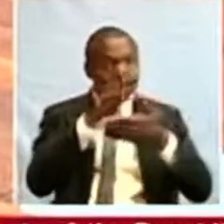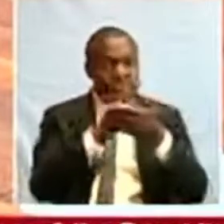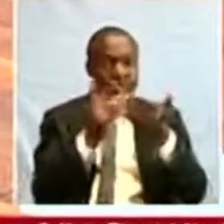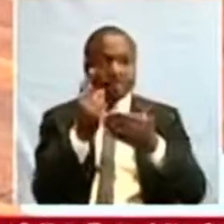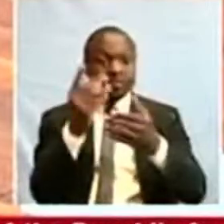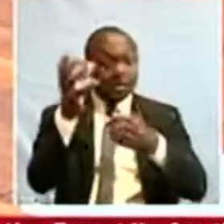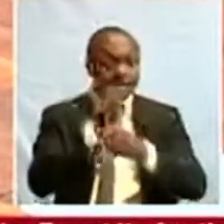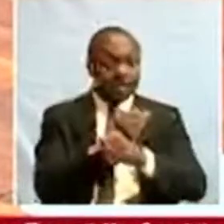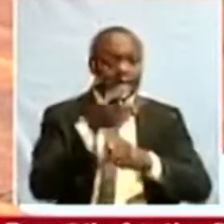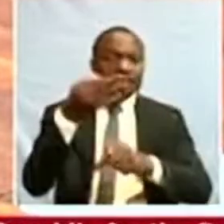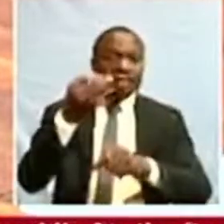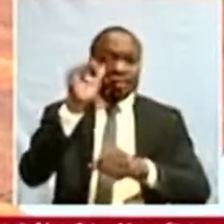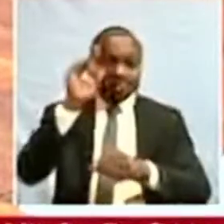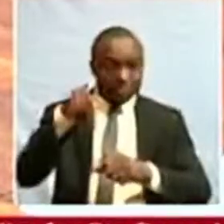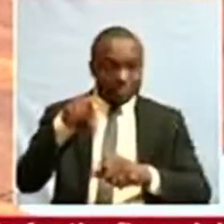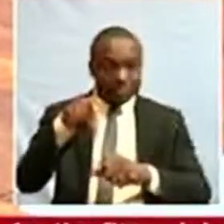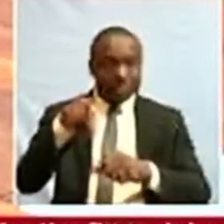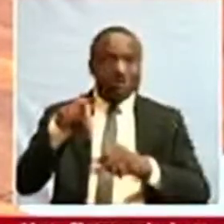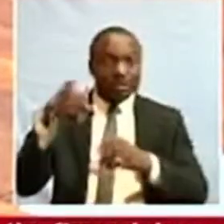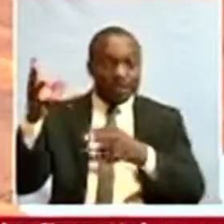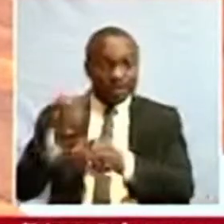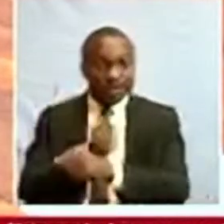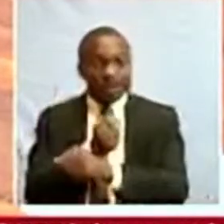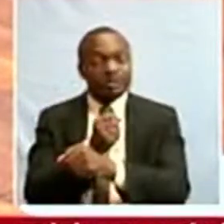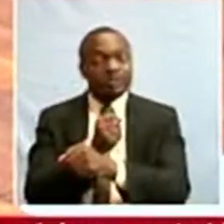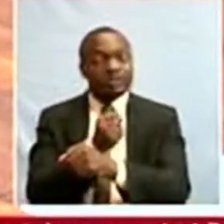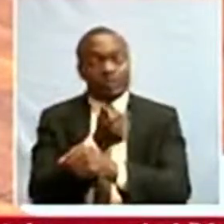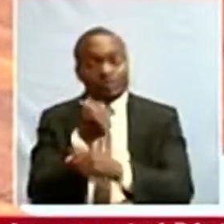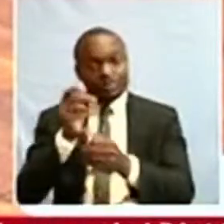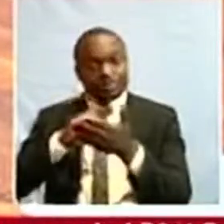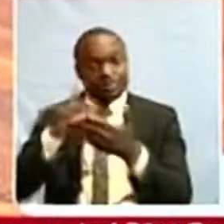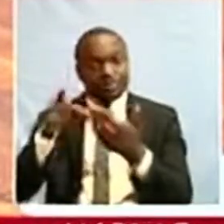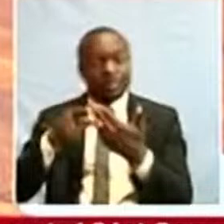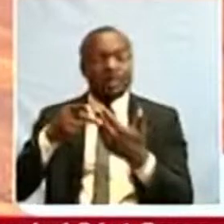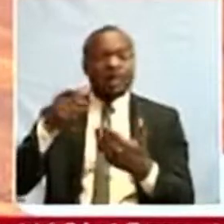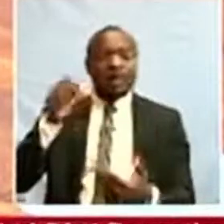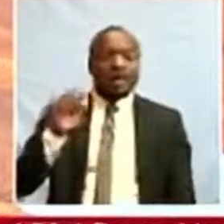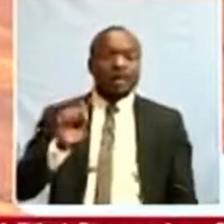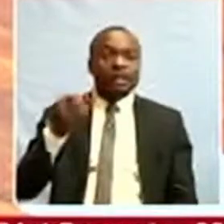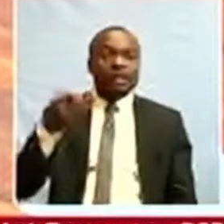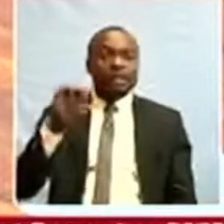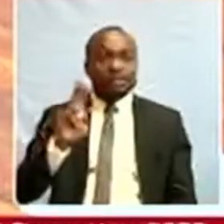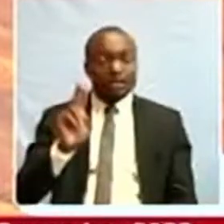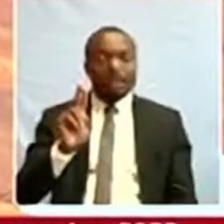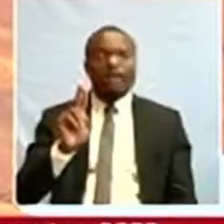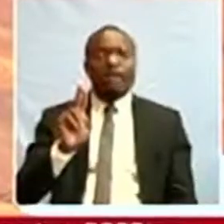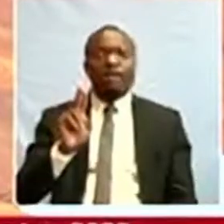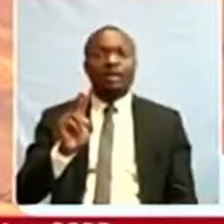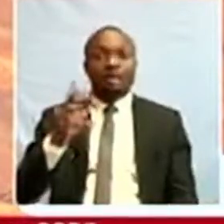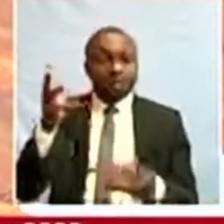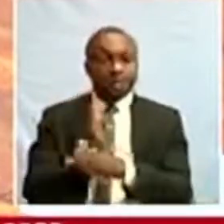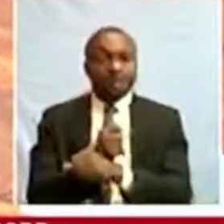on FISIP, they also get on SAF, they come and get on FSP, the